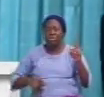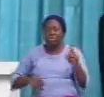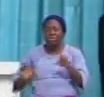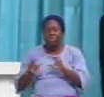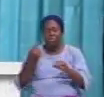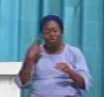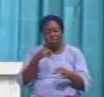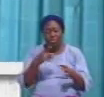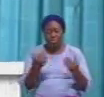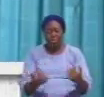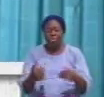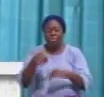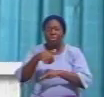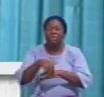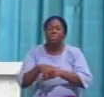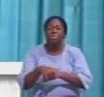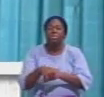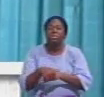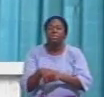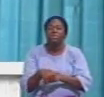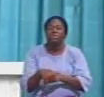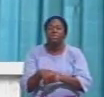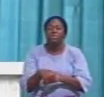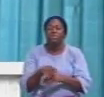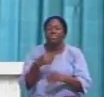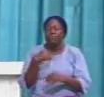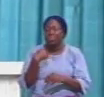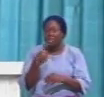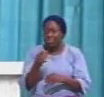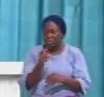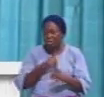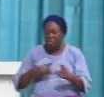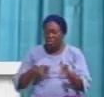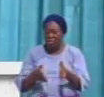you want the Lord to do for you? Tell the Lord.